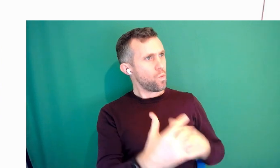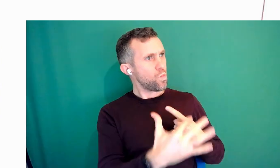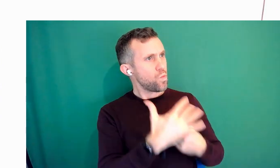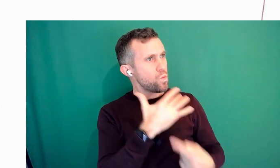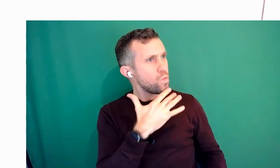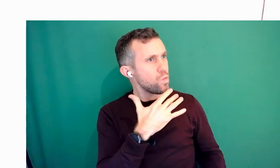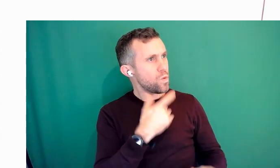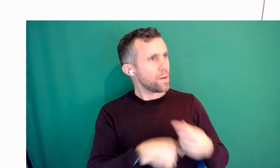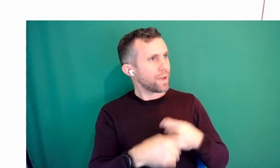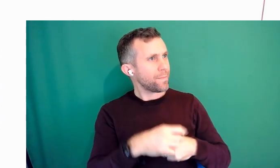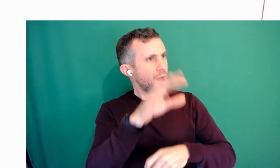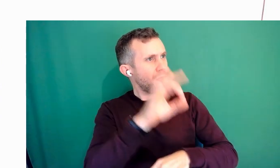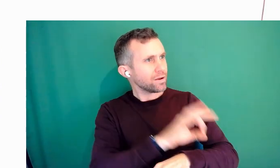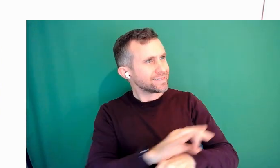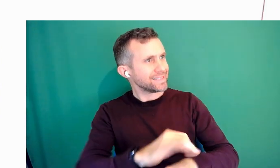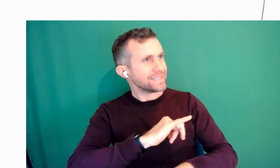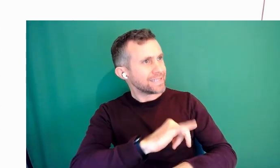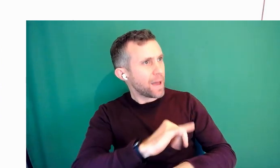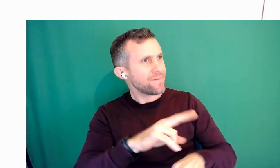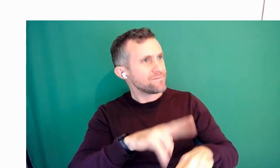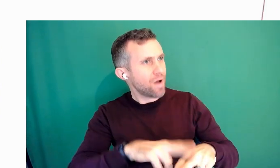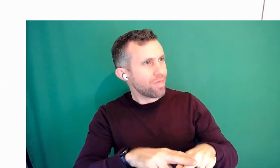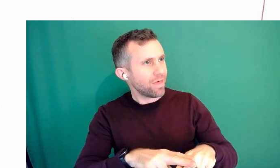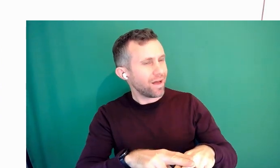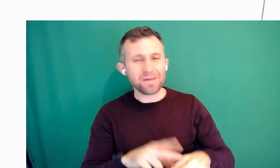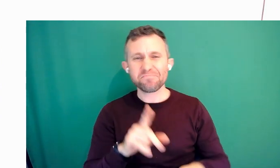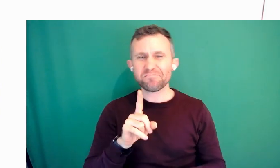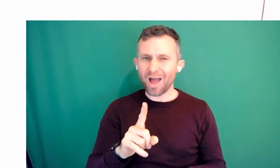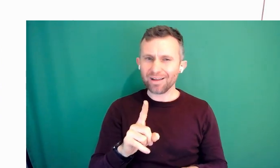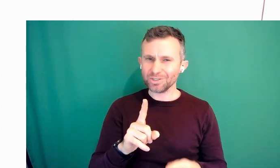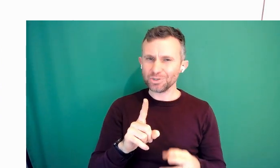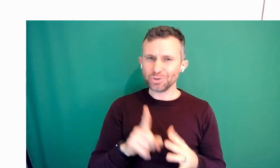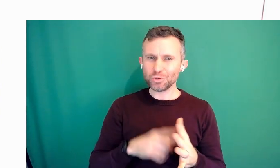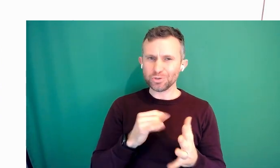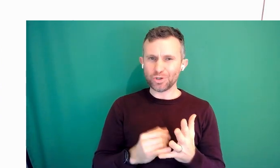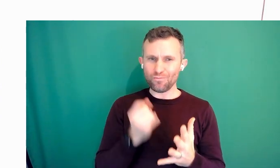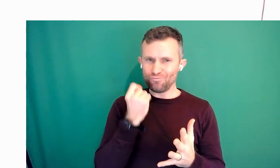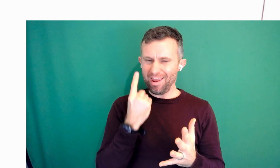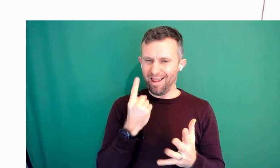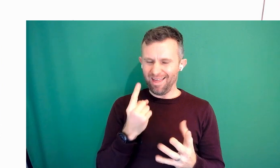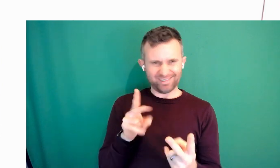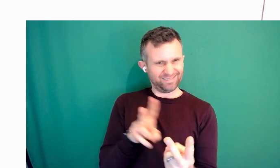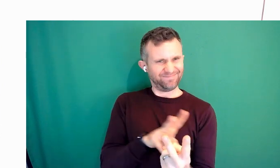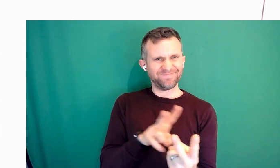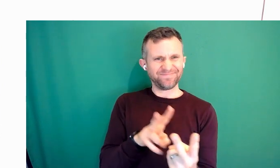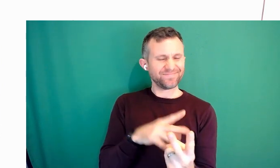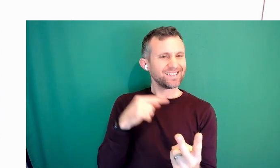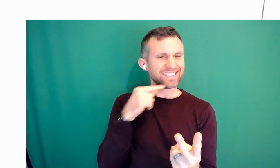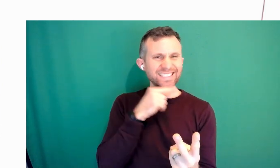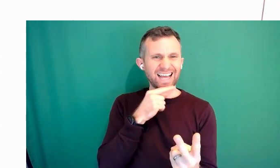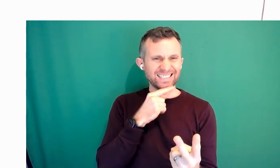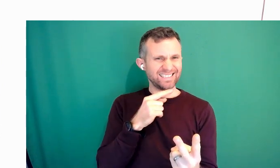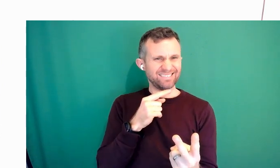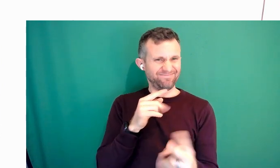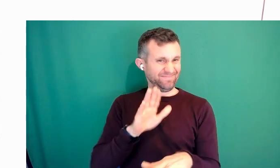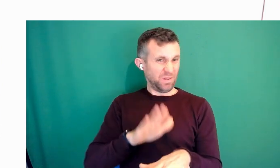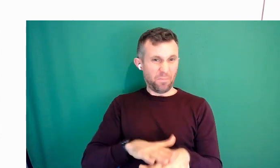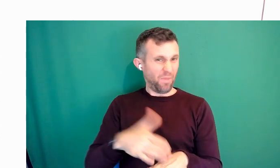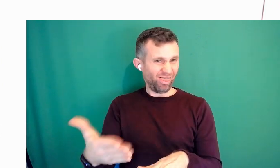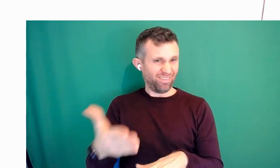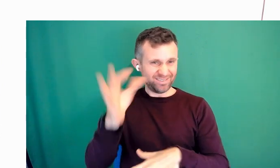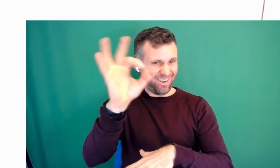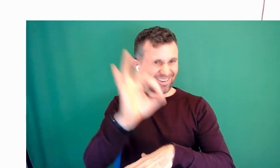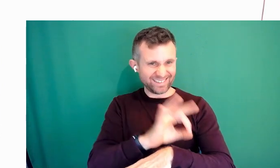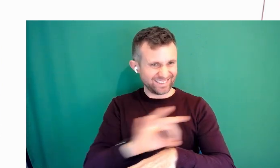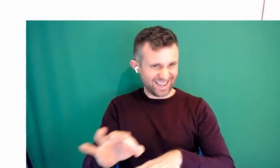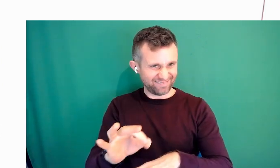Ooh. Which it's of similar size to 12. Soane rebuilt the stables shown at the top to create a picture room.